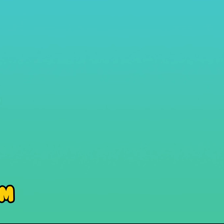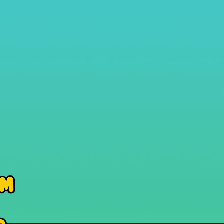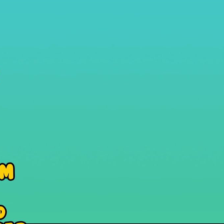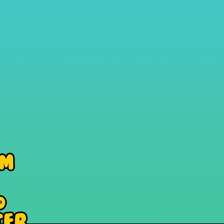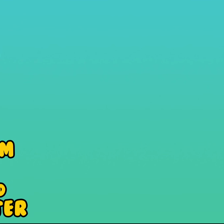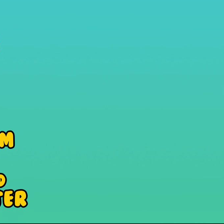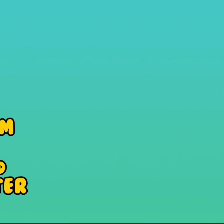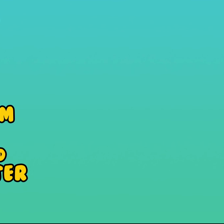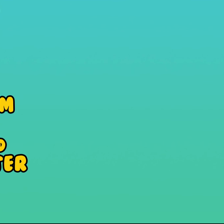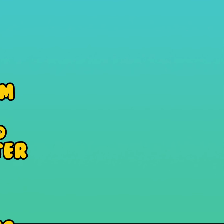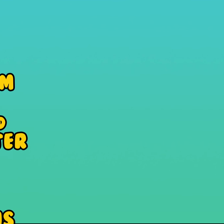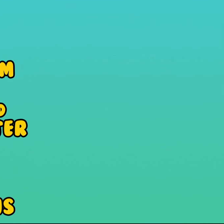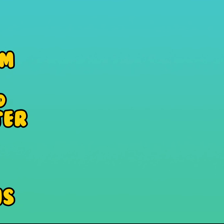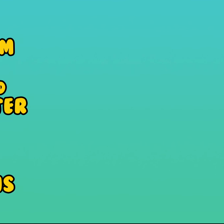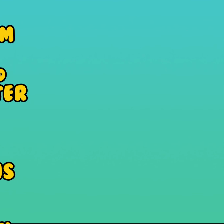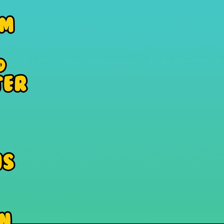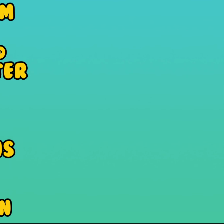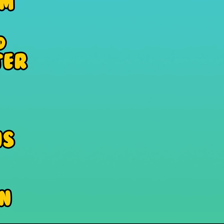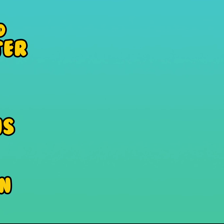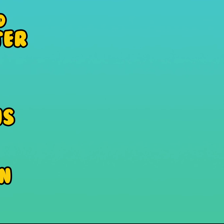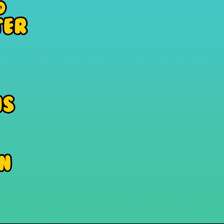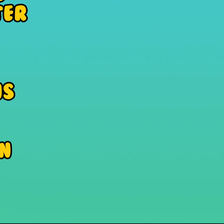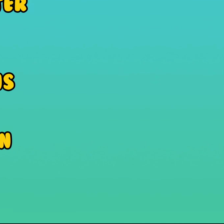Buzz. Buzz. Buzz.